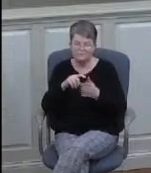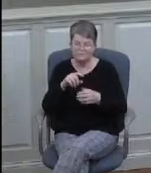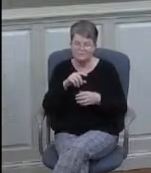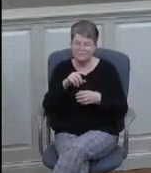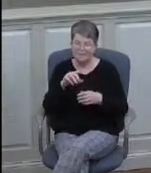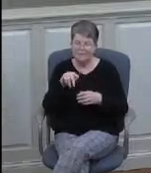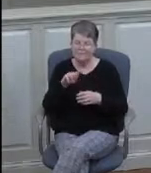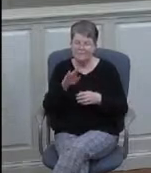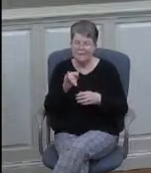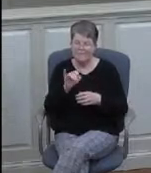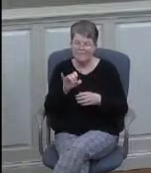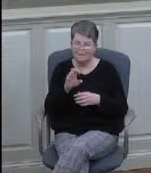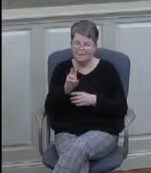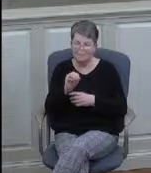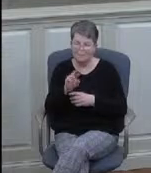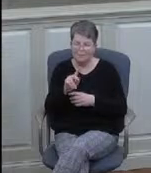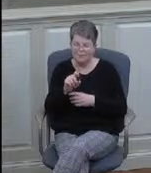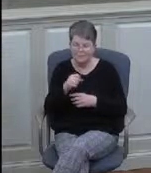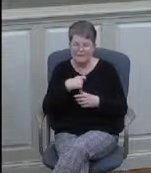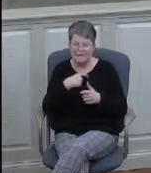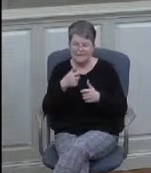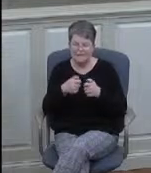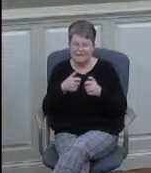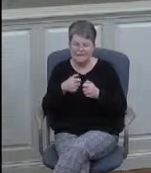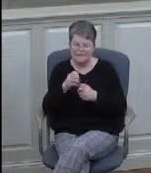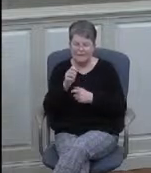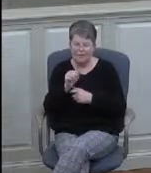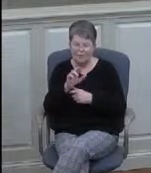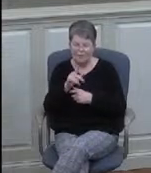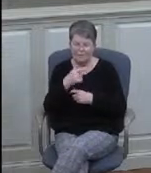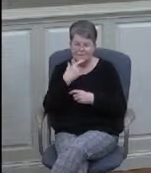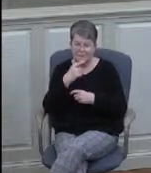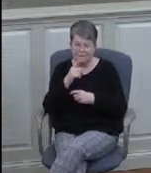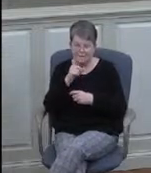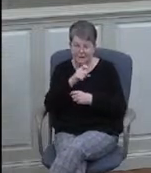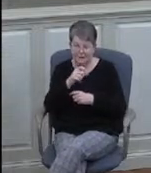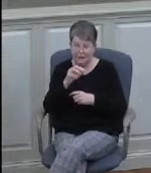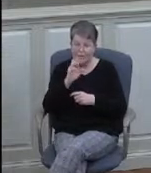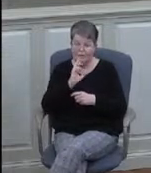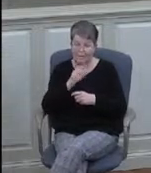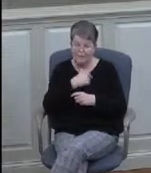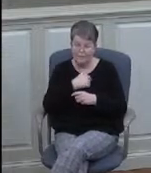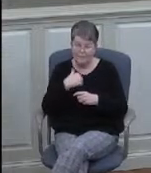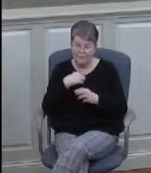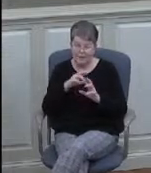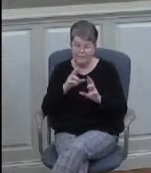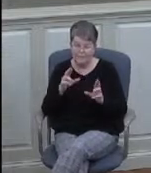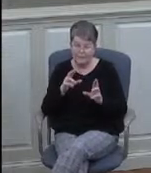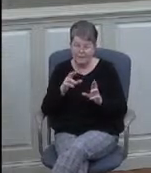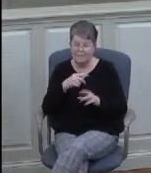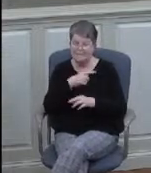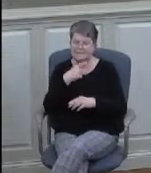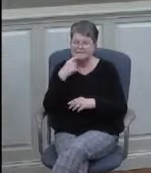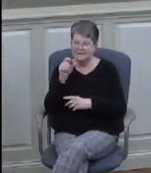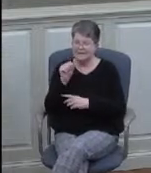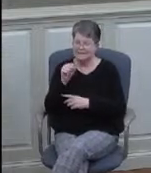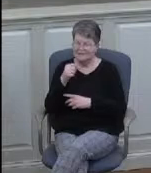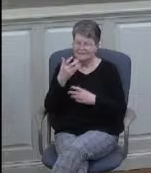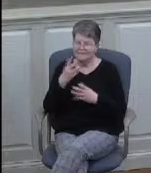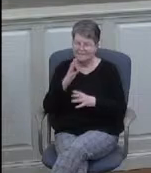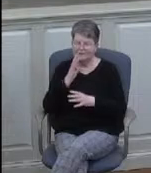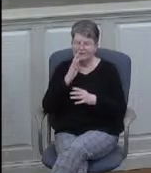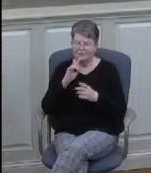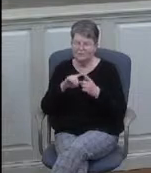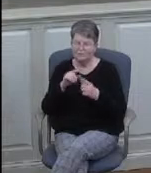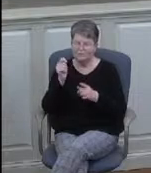Earl the night that the weather was coming in and said, are we ready? And he said, yes. I've spoken with the judge